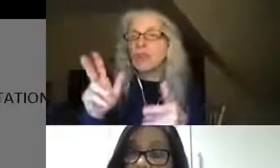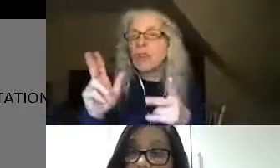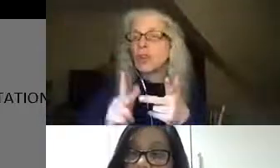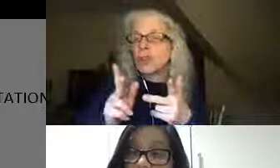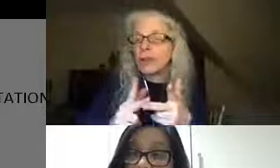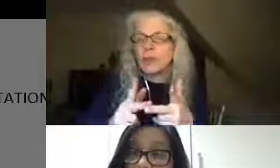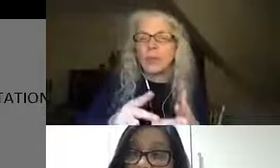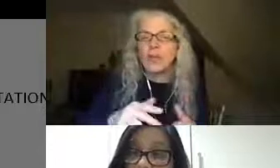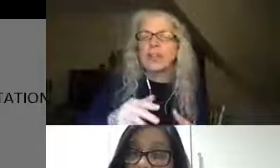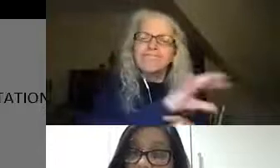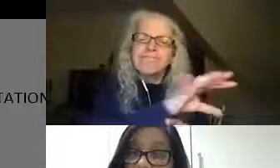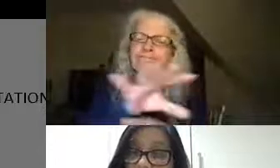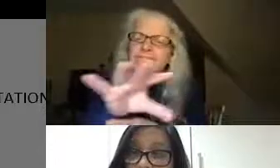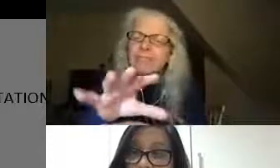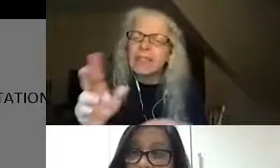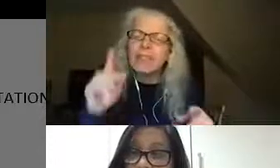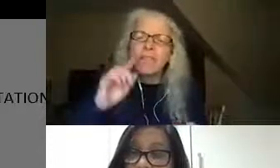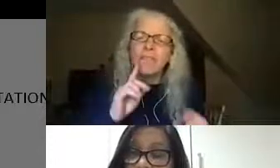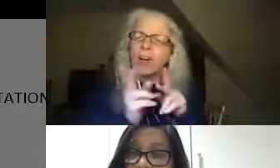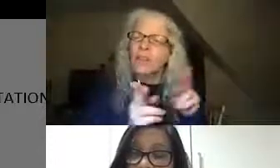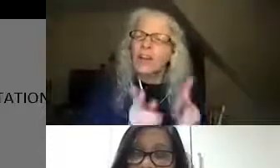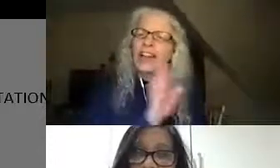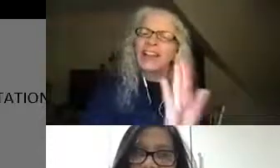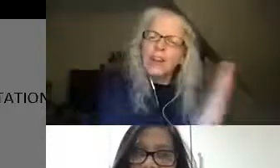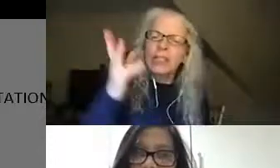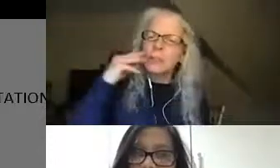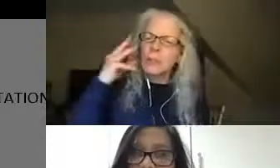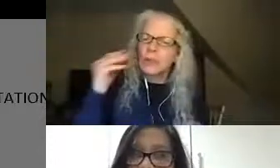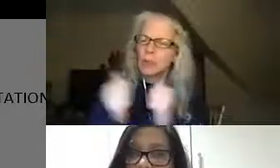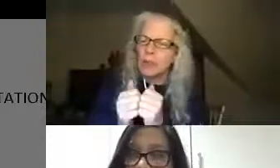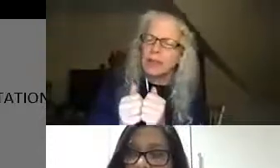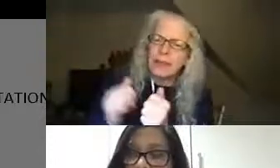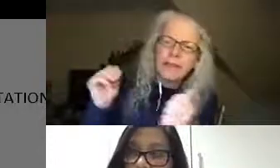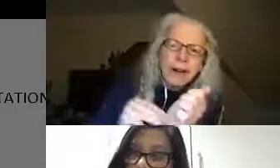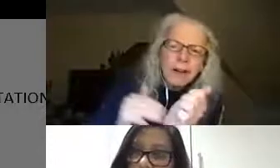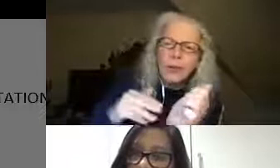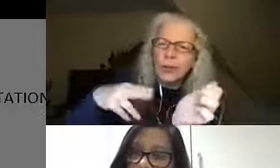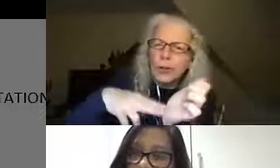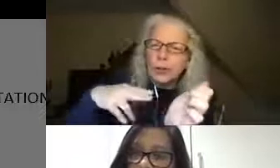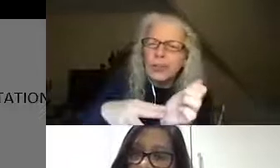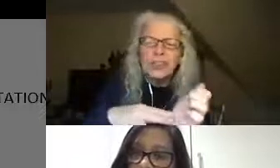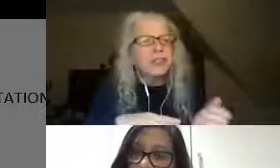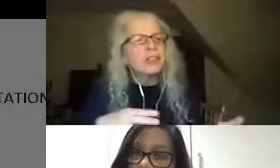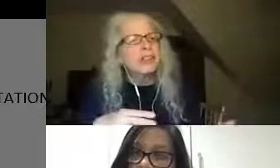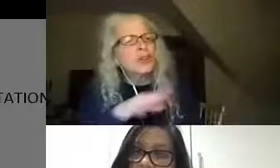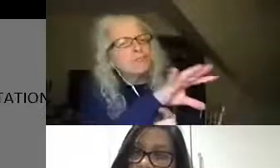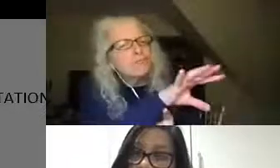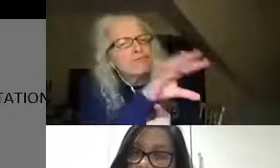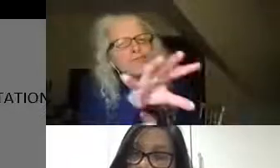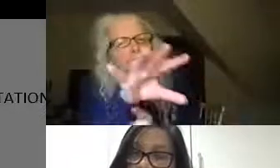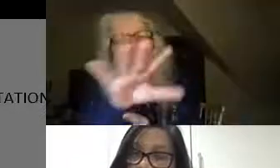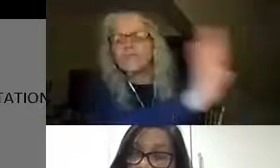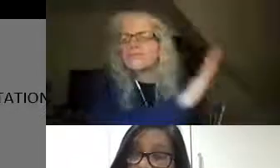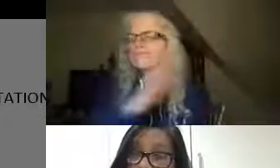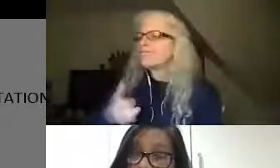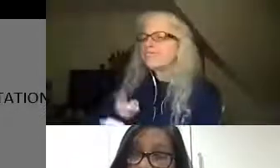testimonial campaign with the deaf and hard of hearing community. We were able to capture their thoughts on what they would like to